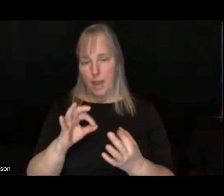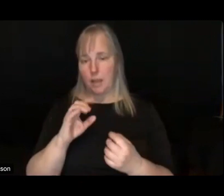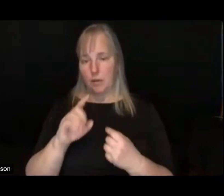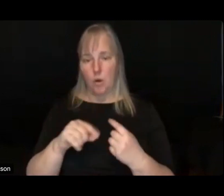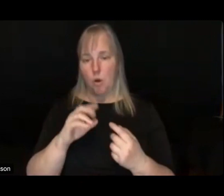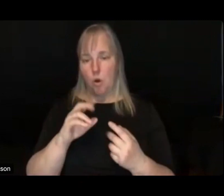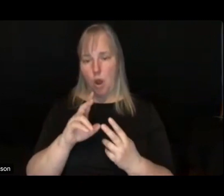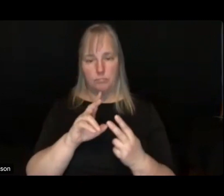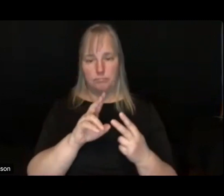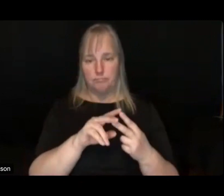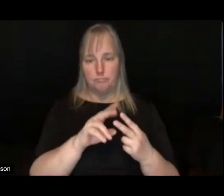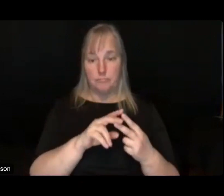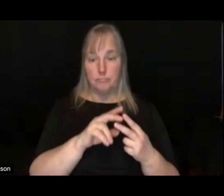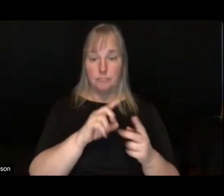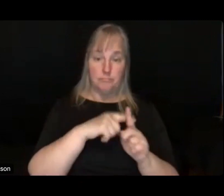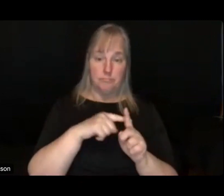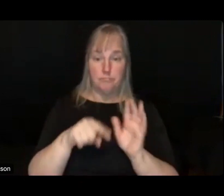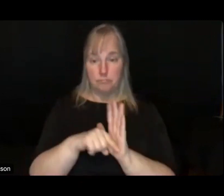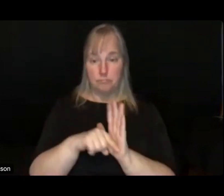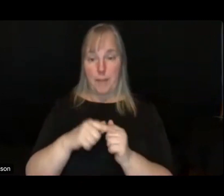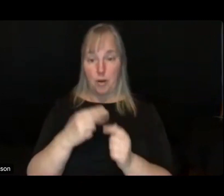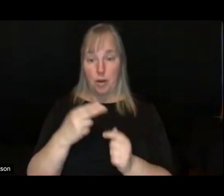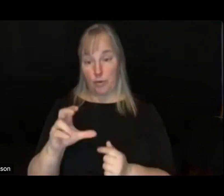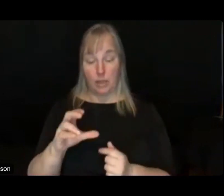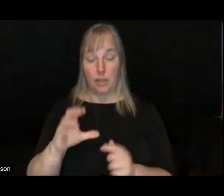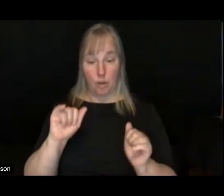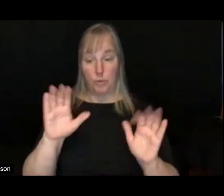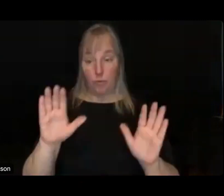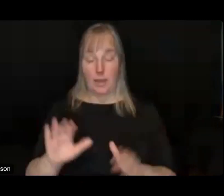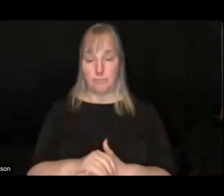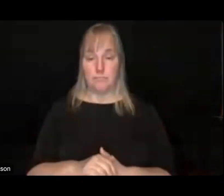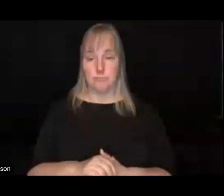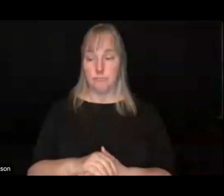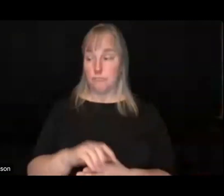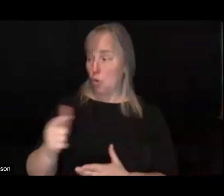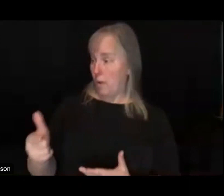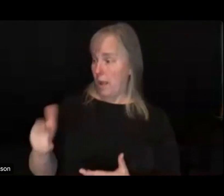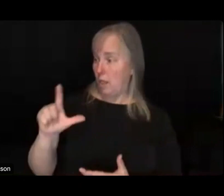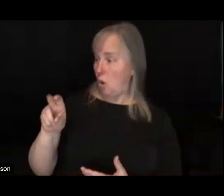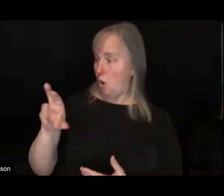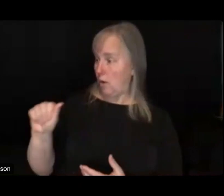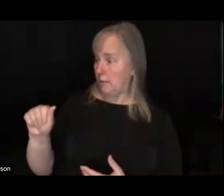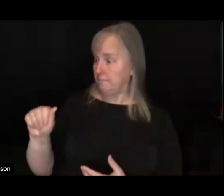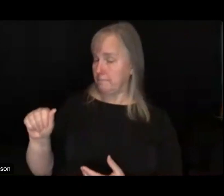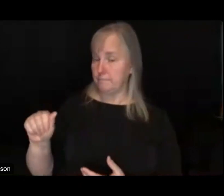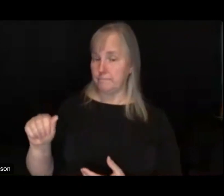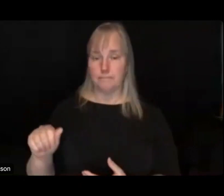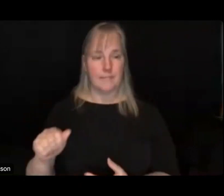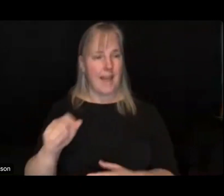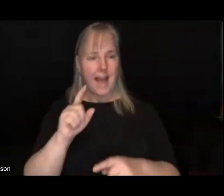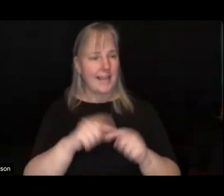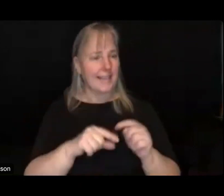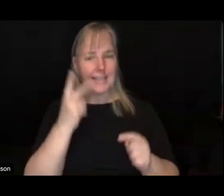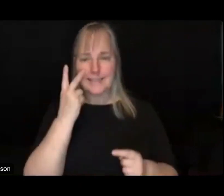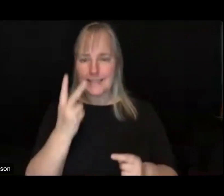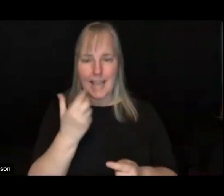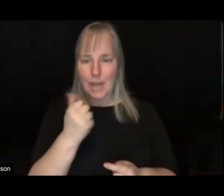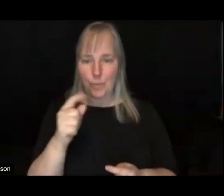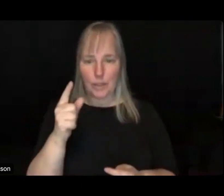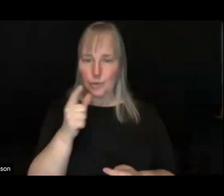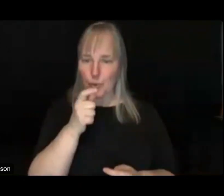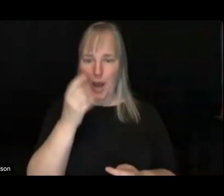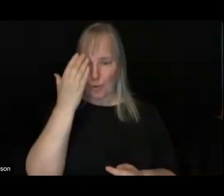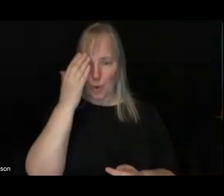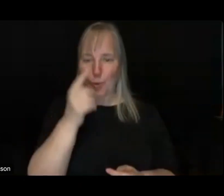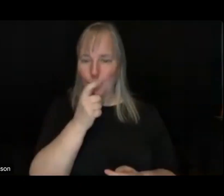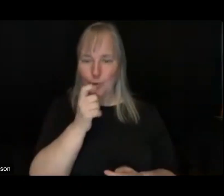Are they able to? Yes. Sure. Go ahead, Laura. I can't see anybody, so I don't know who's talking or when. I'm